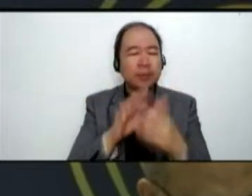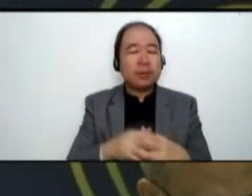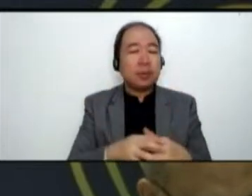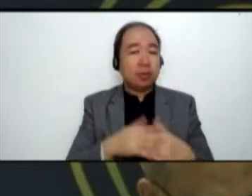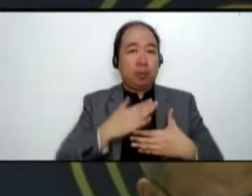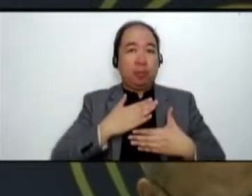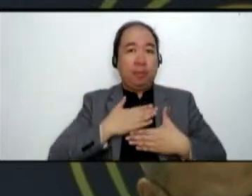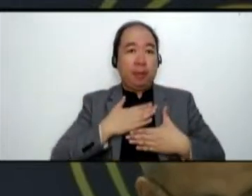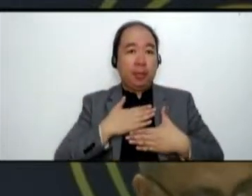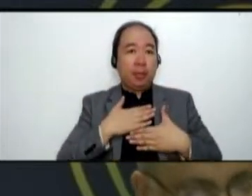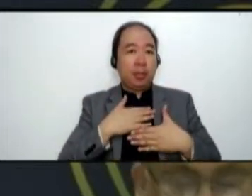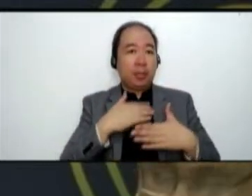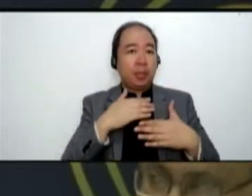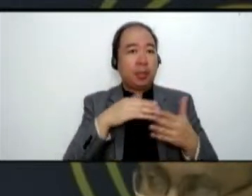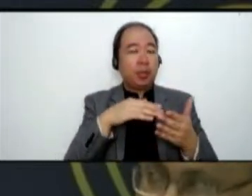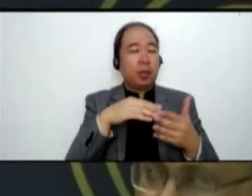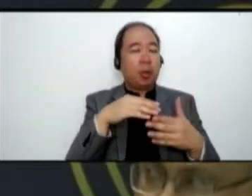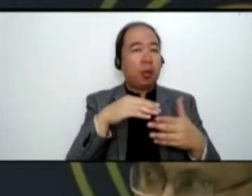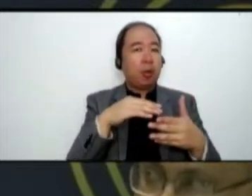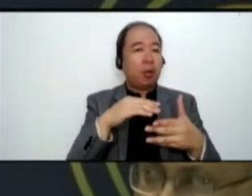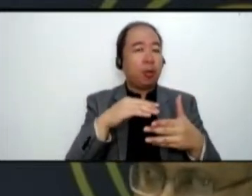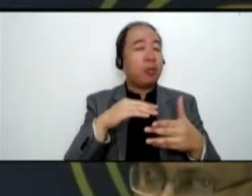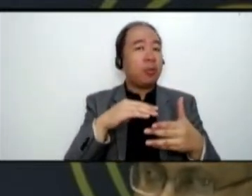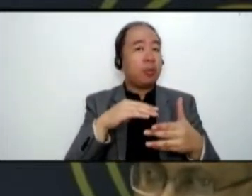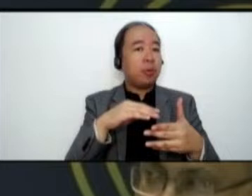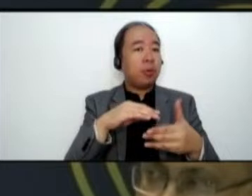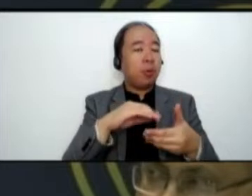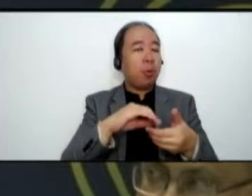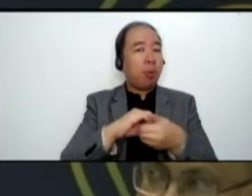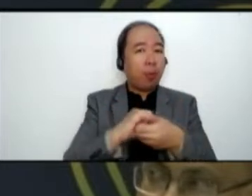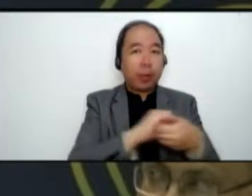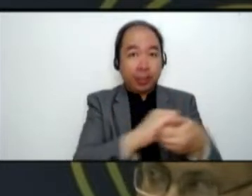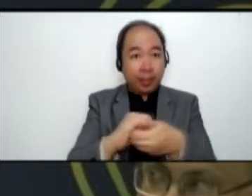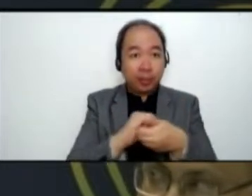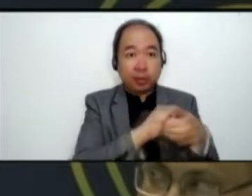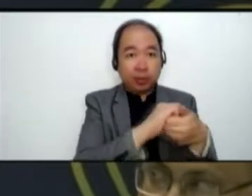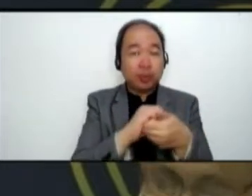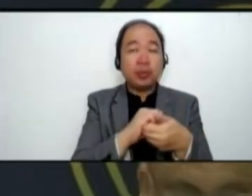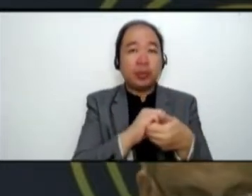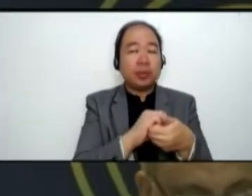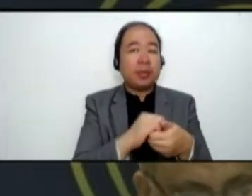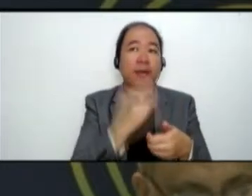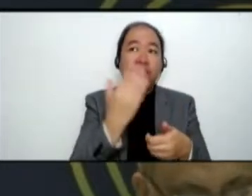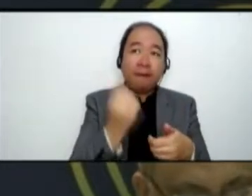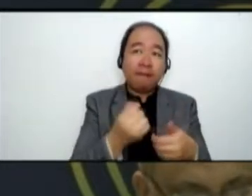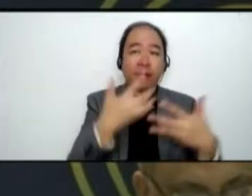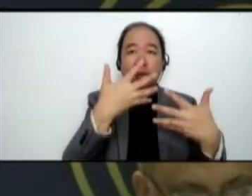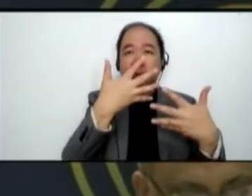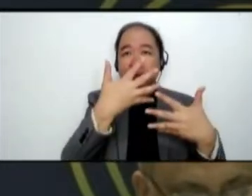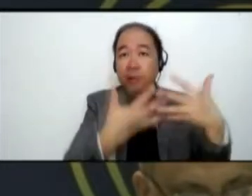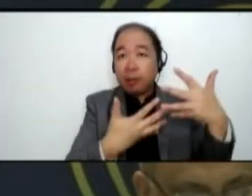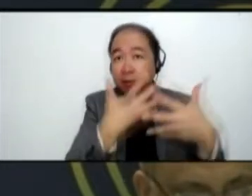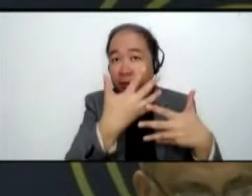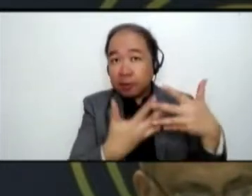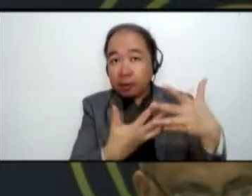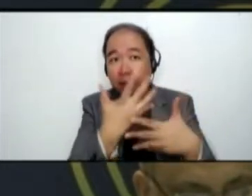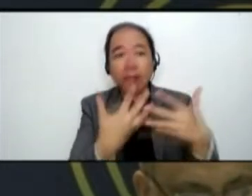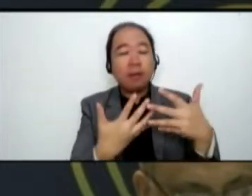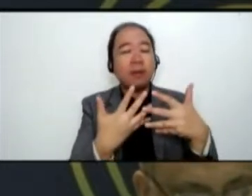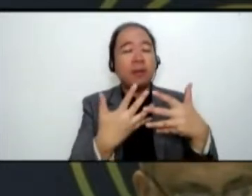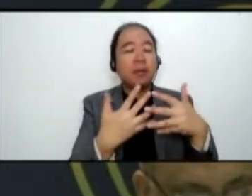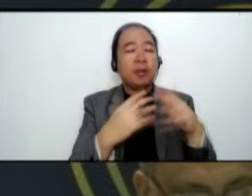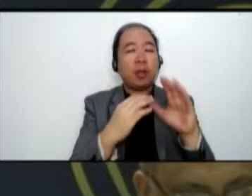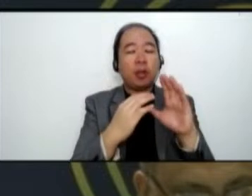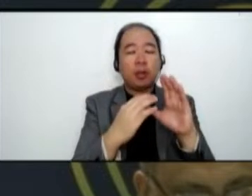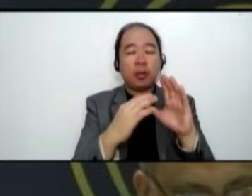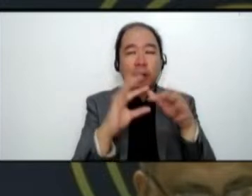which is also a planning agency, we have, you know, a data compilation section, and we also have